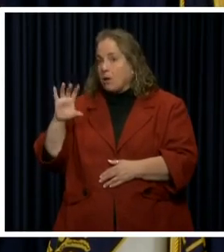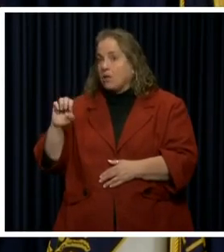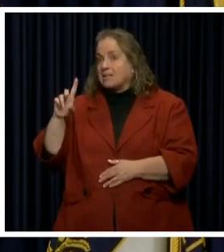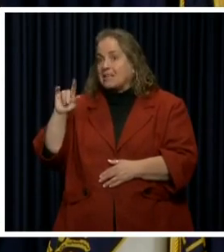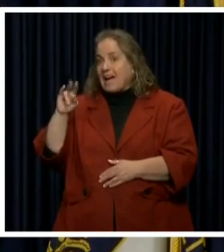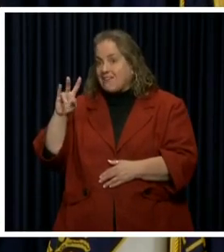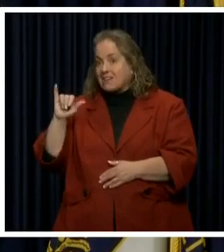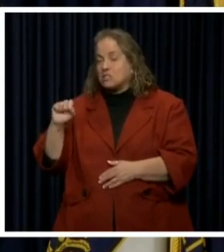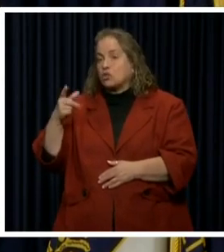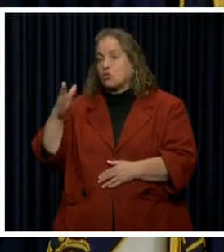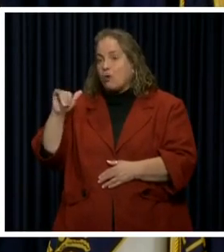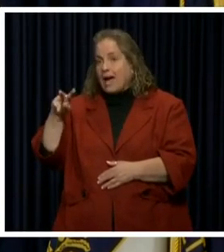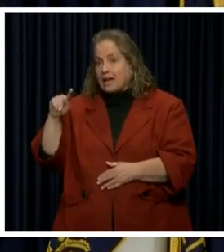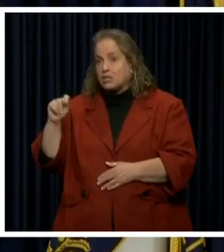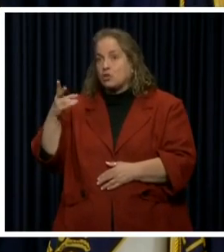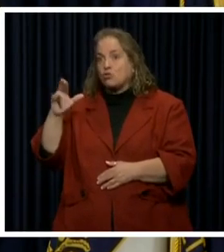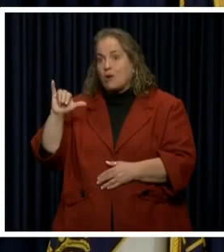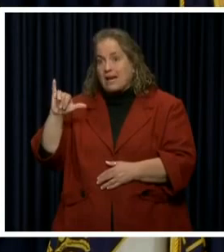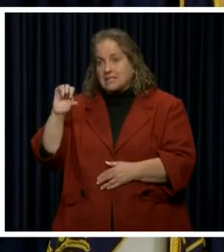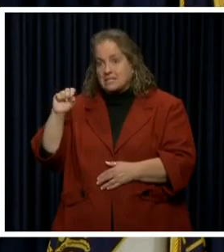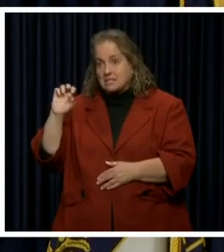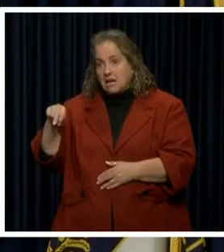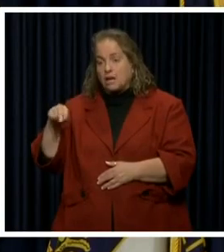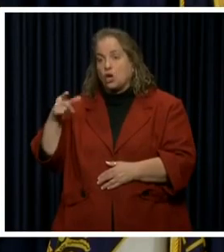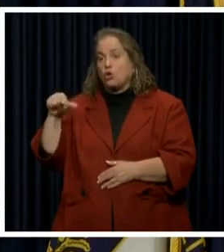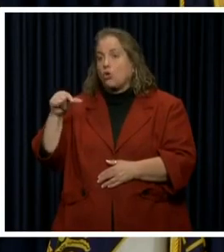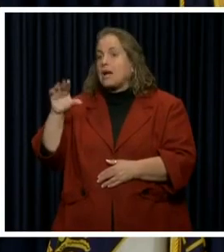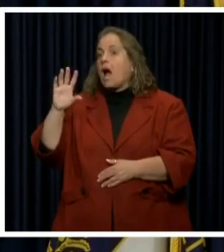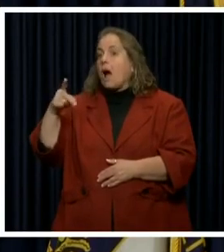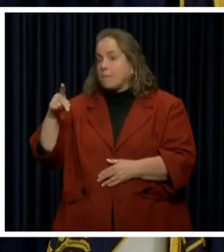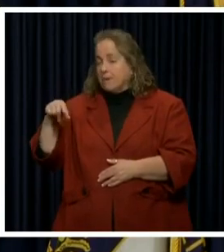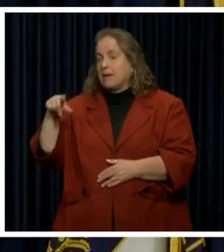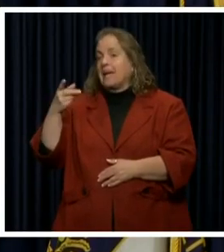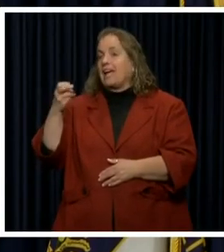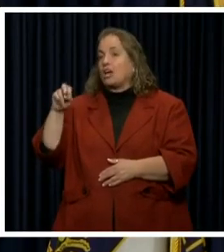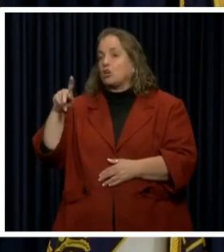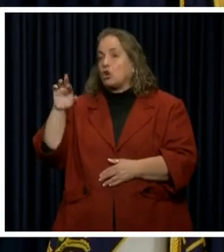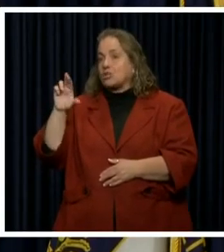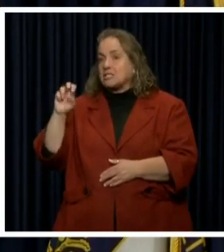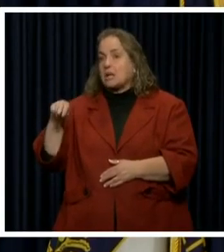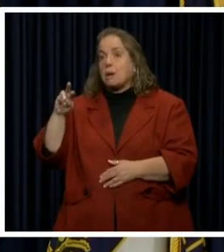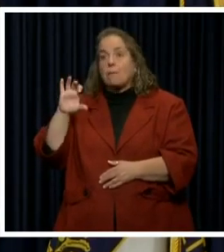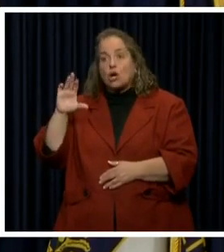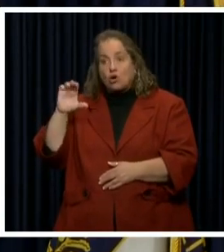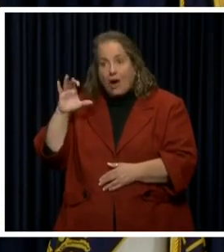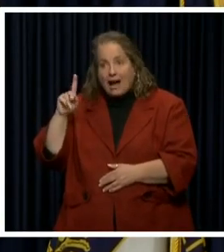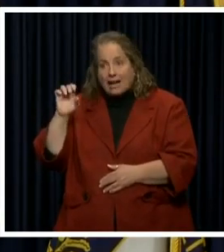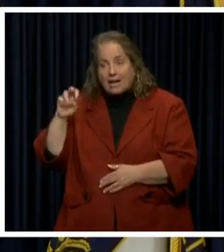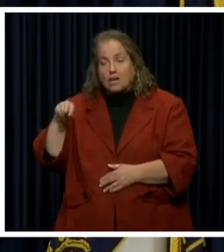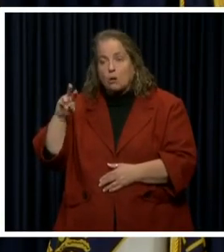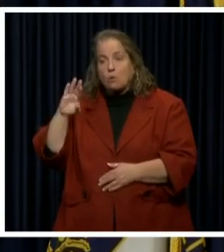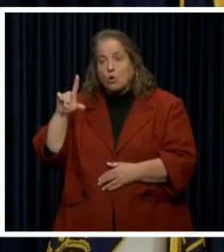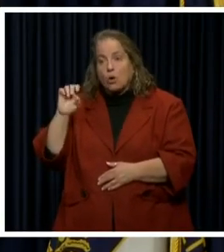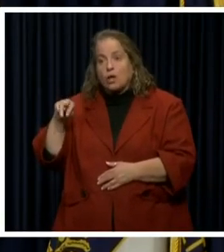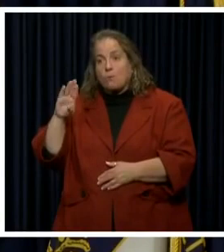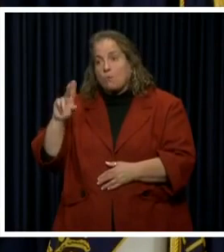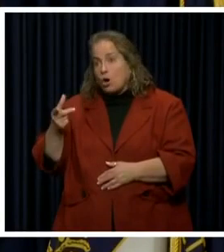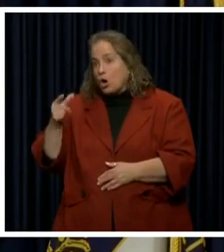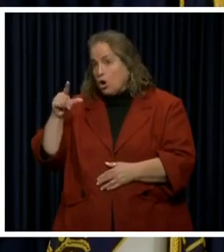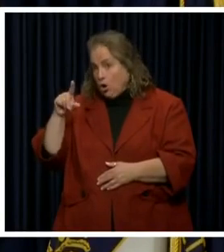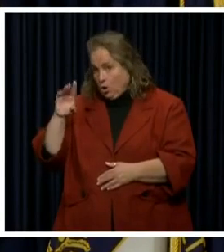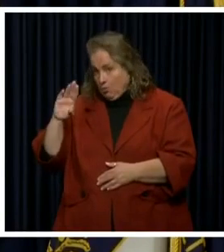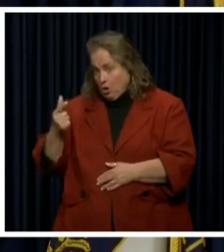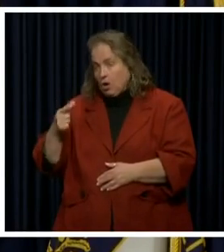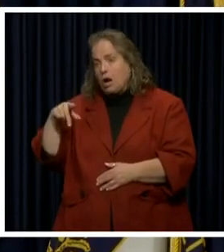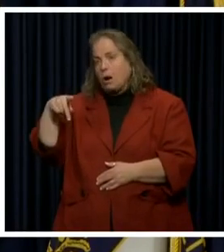Davis, Grant, Grayson, Greenup, Henderson, McCracken, Muhlenberg, Pulaski. And so